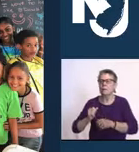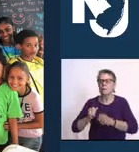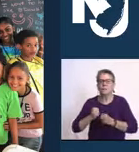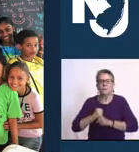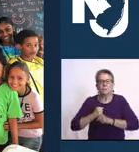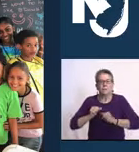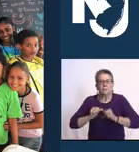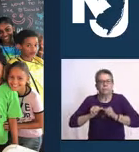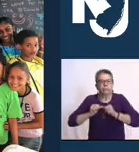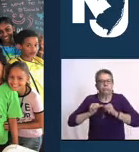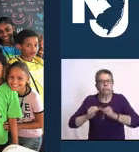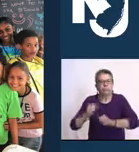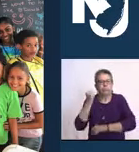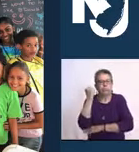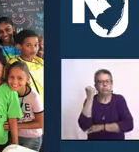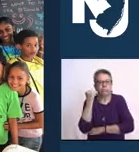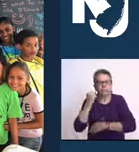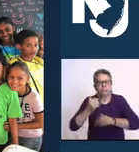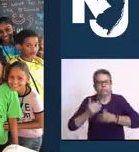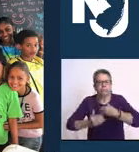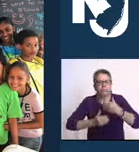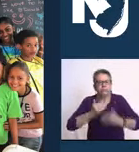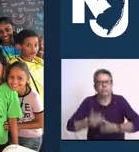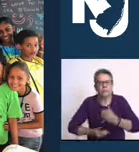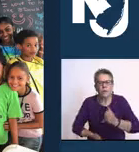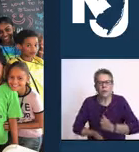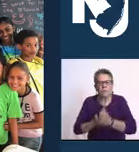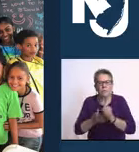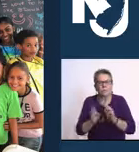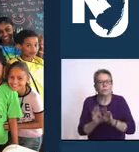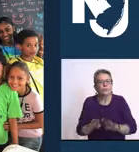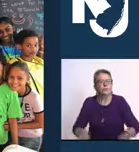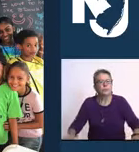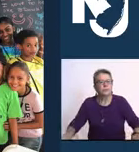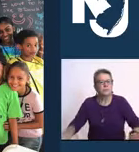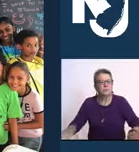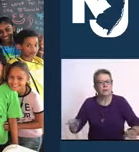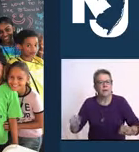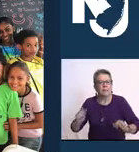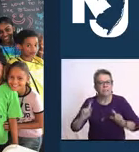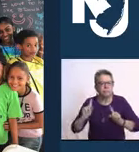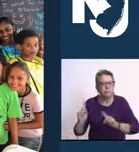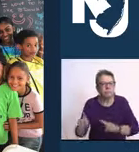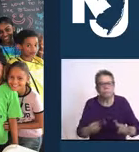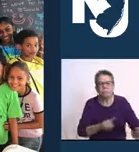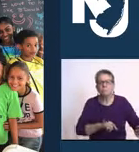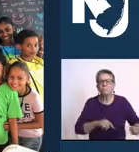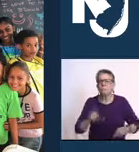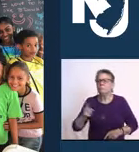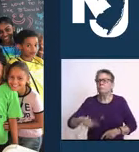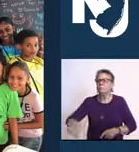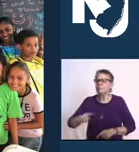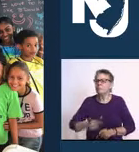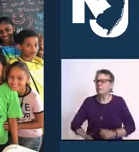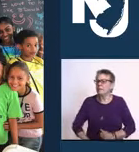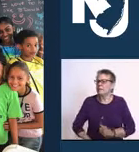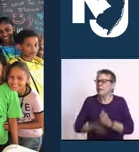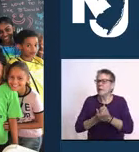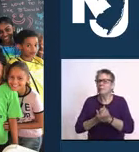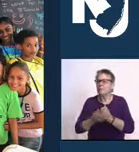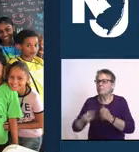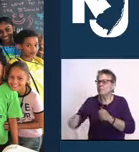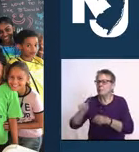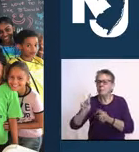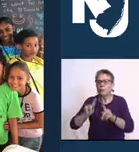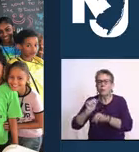in enabling club members' families to get back to work, knowing that their children were in turn safe. The Boys and Girls Clubs do